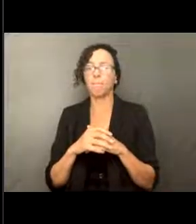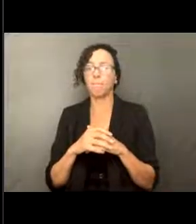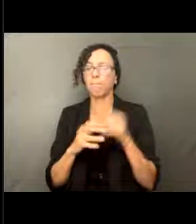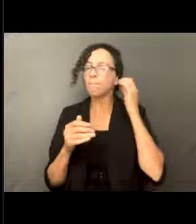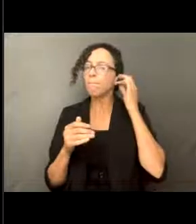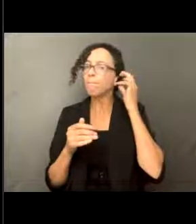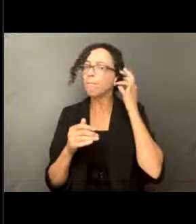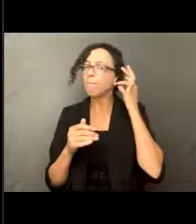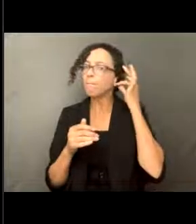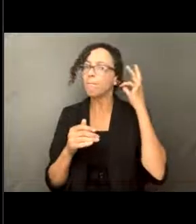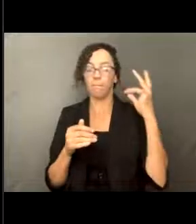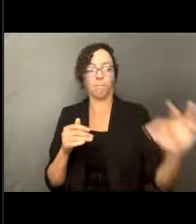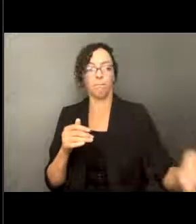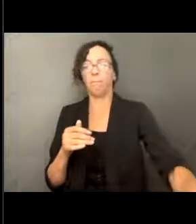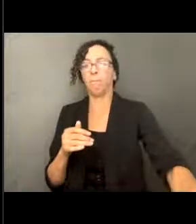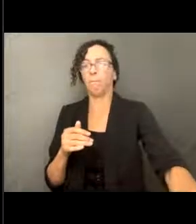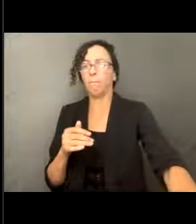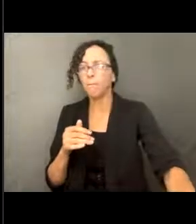Less than